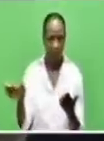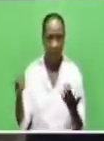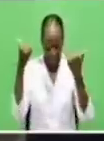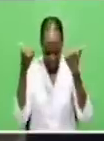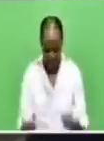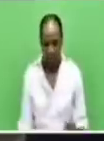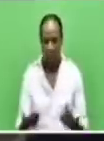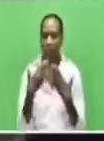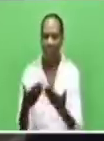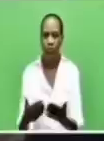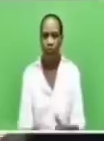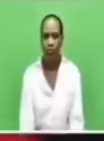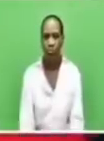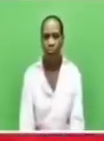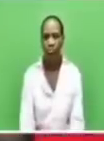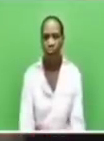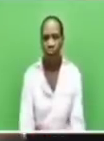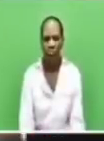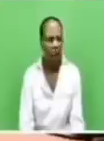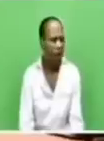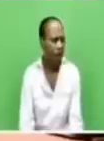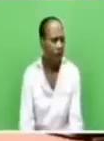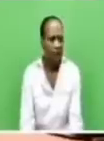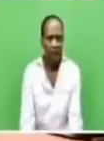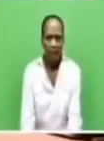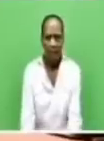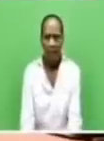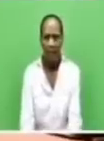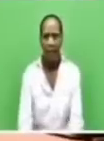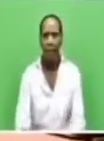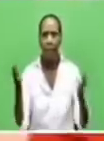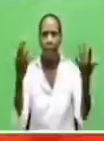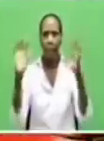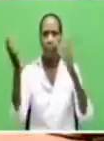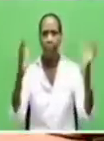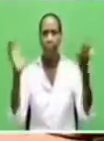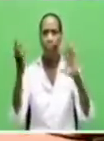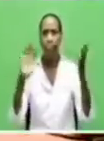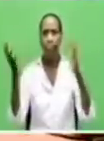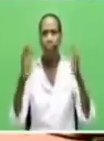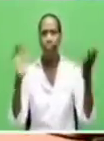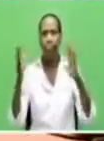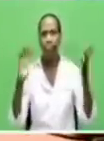removed now. Thank you. Thank you. The honor.